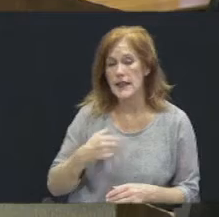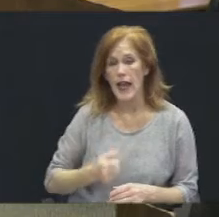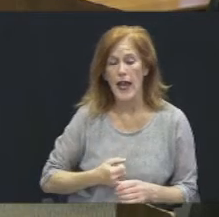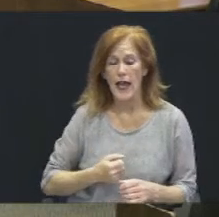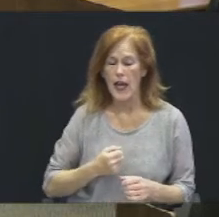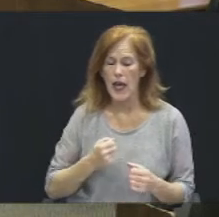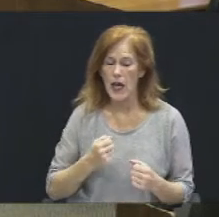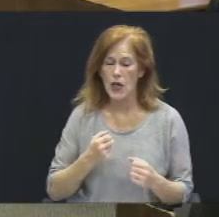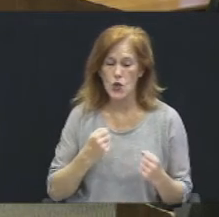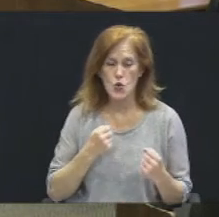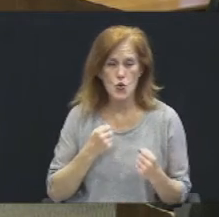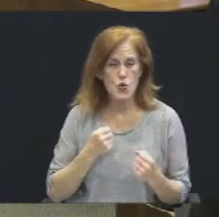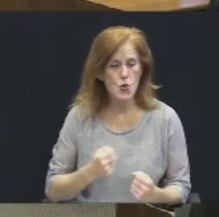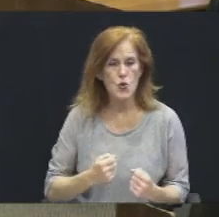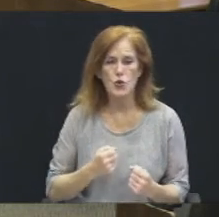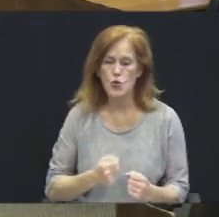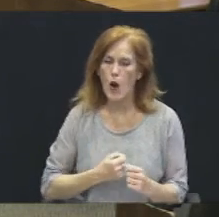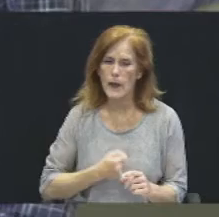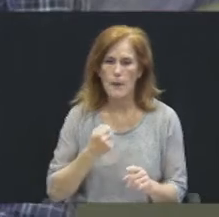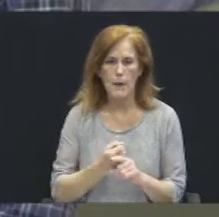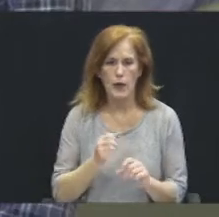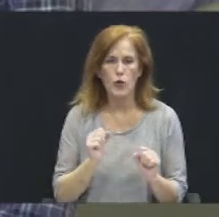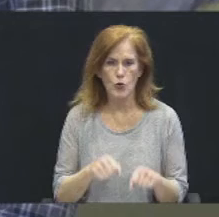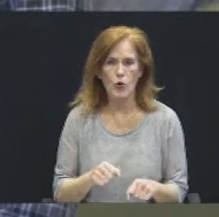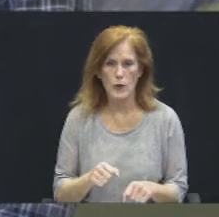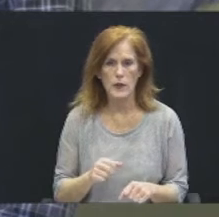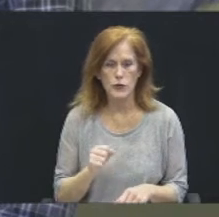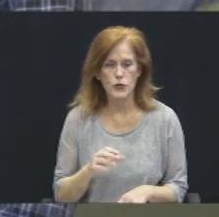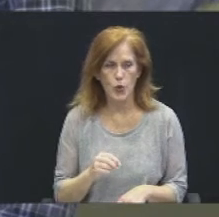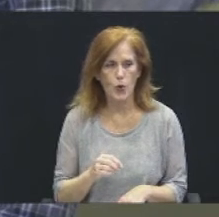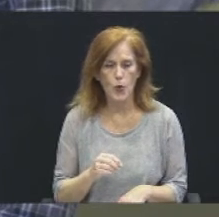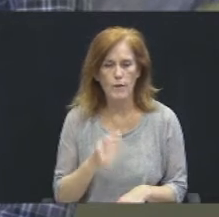huge implications, definitely.